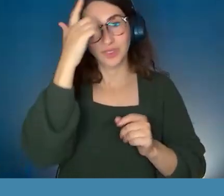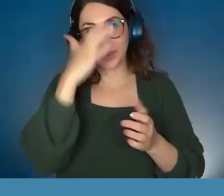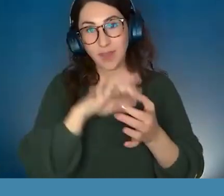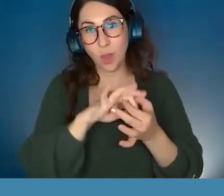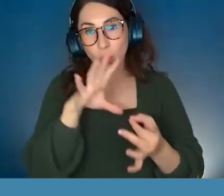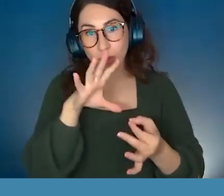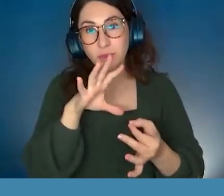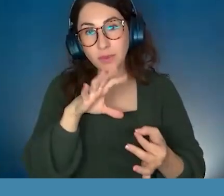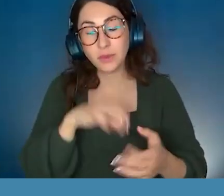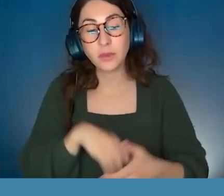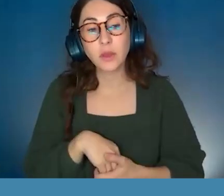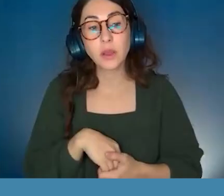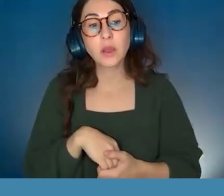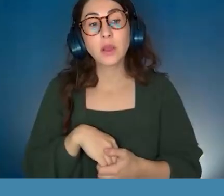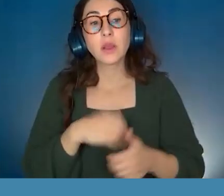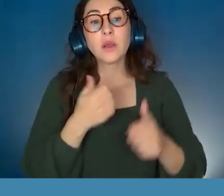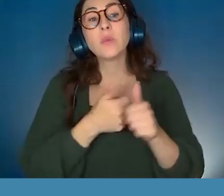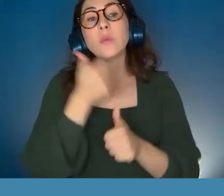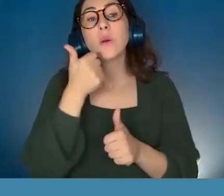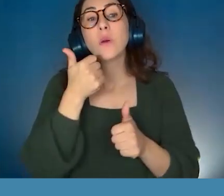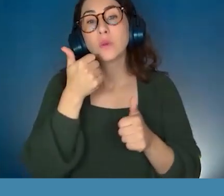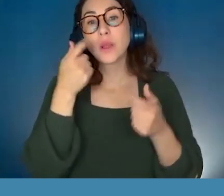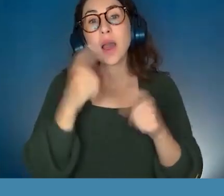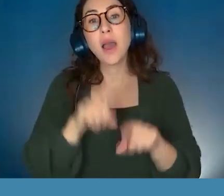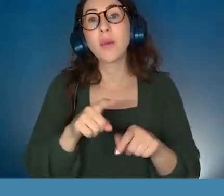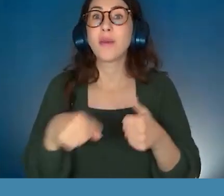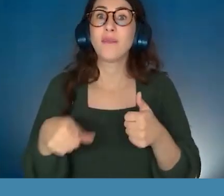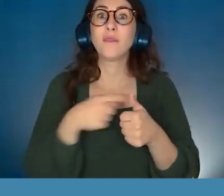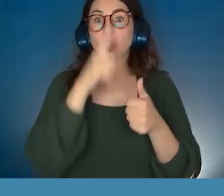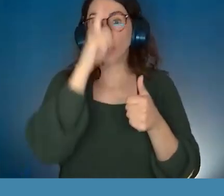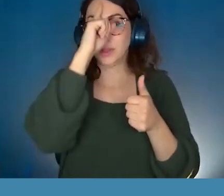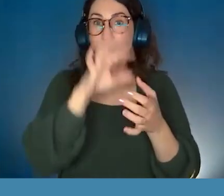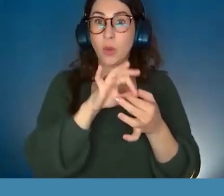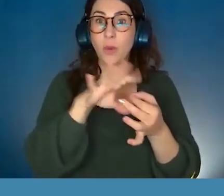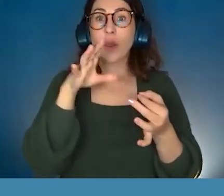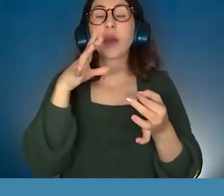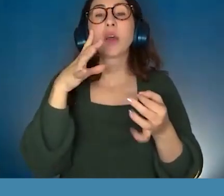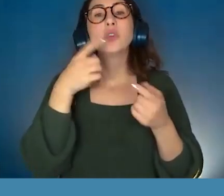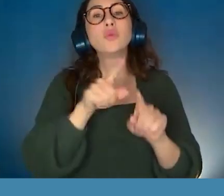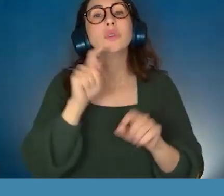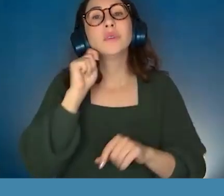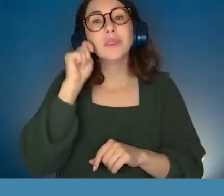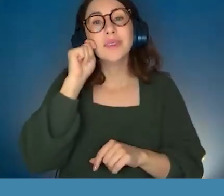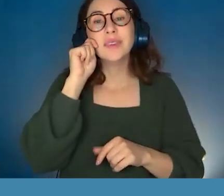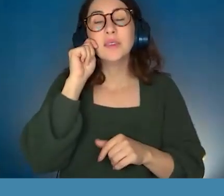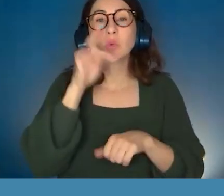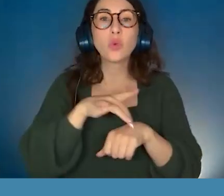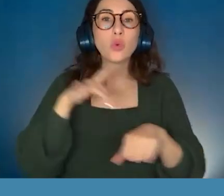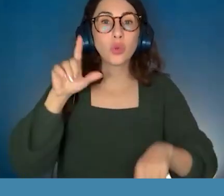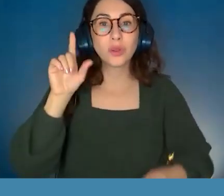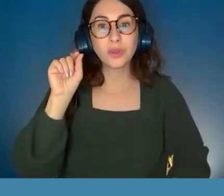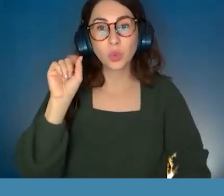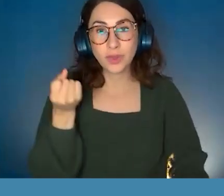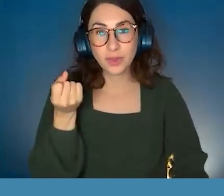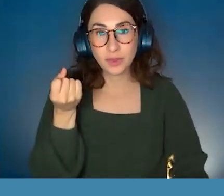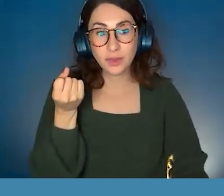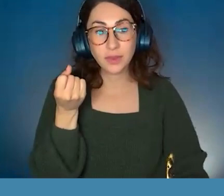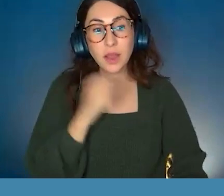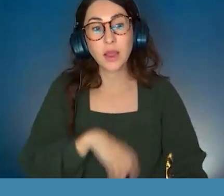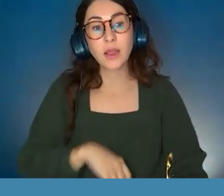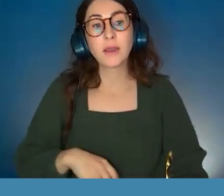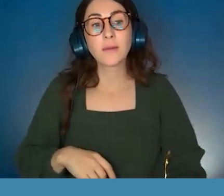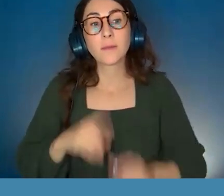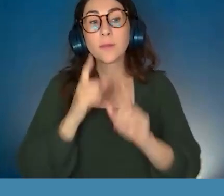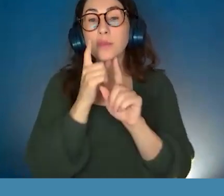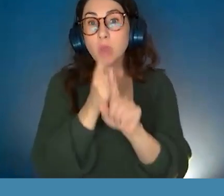Now, most cases of first episode psychosis occur when people are in their teens or early 20s. So the goal here is